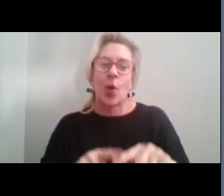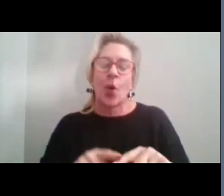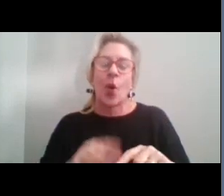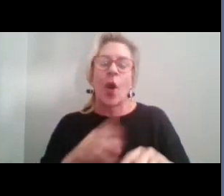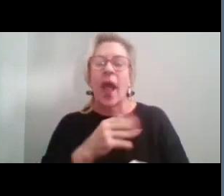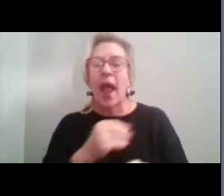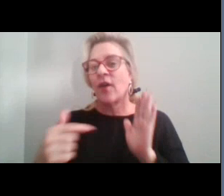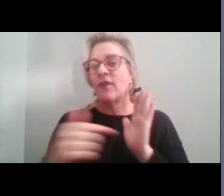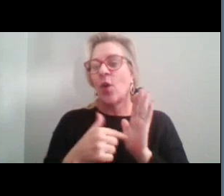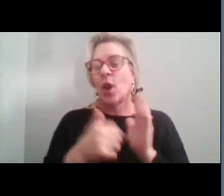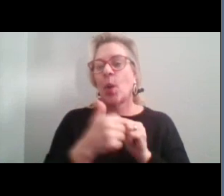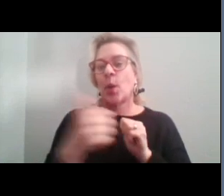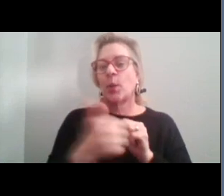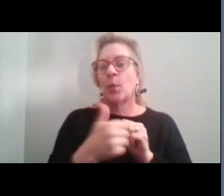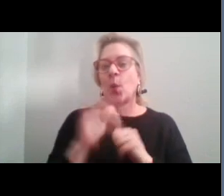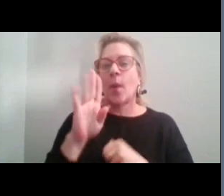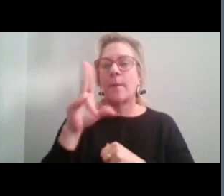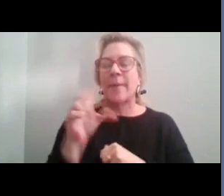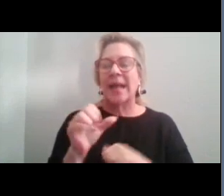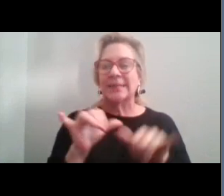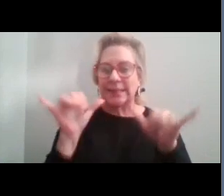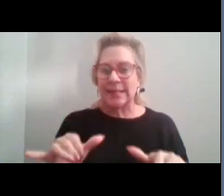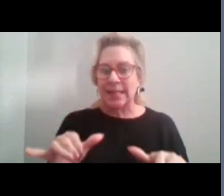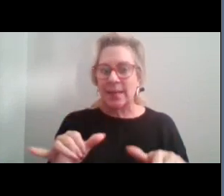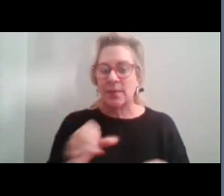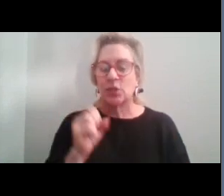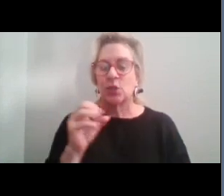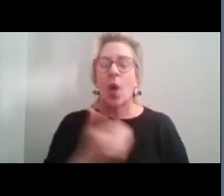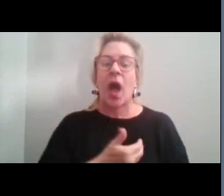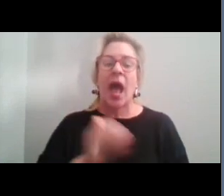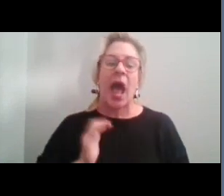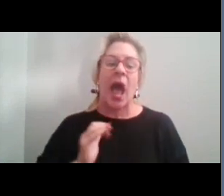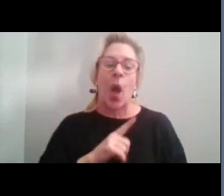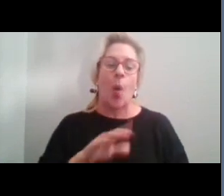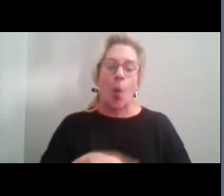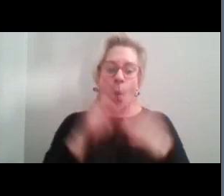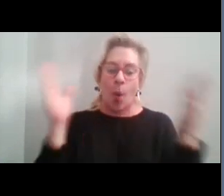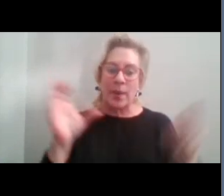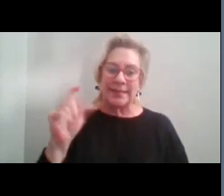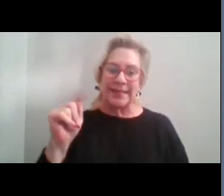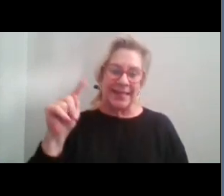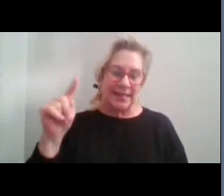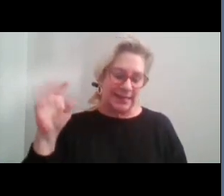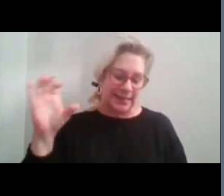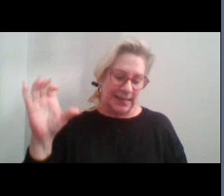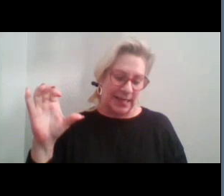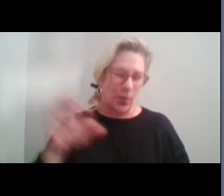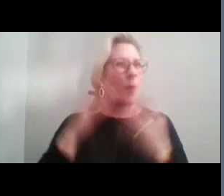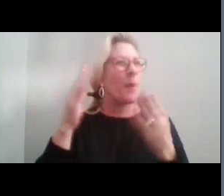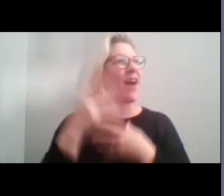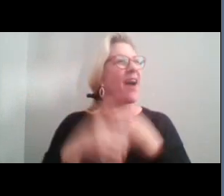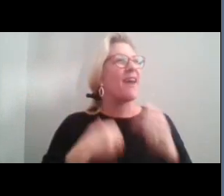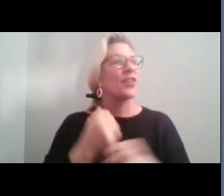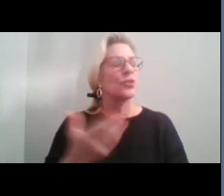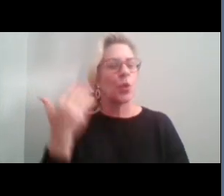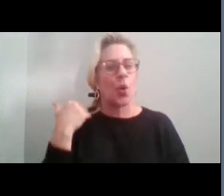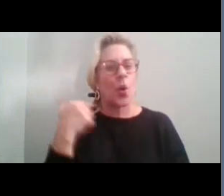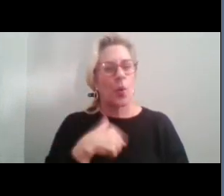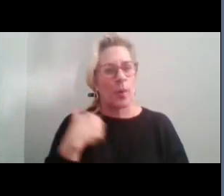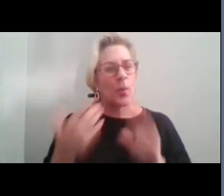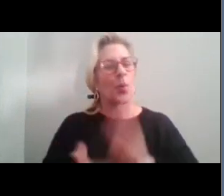affordable commuter bus system. So RCTC opened our 91 express lanes 5 years ago, so we've been in operations for